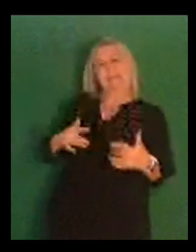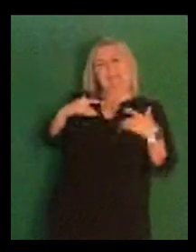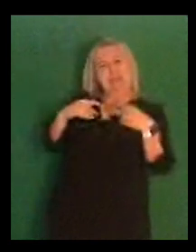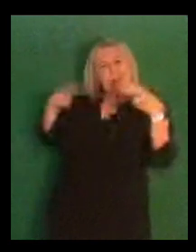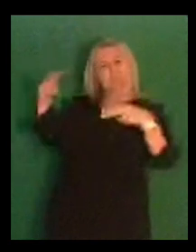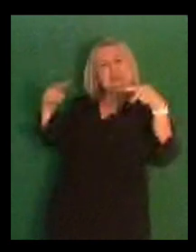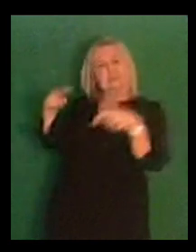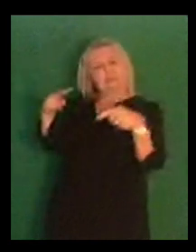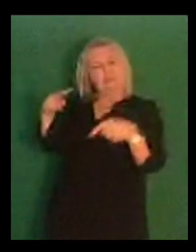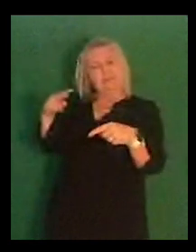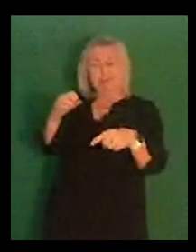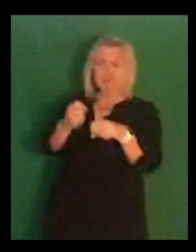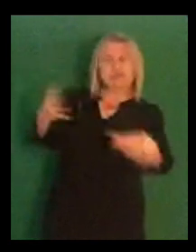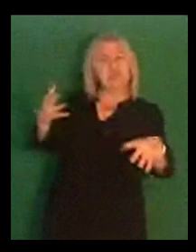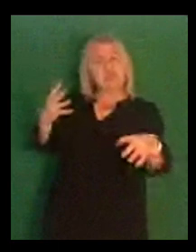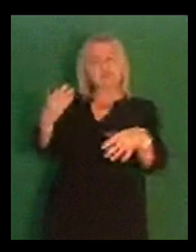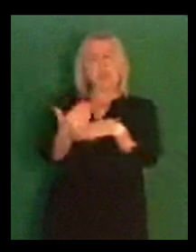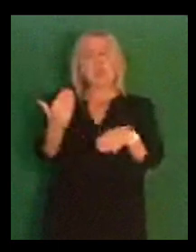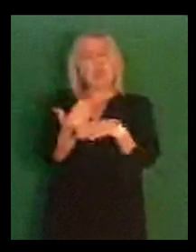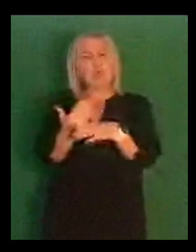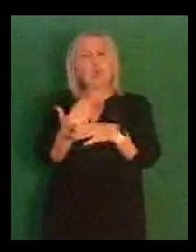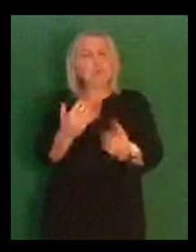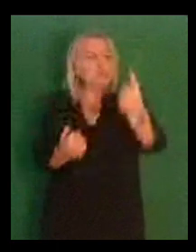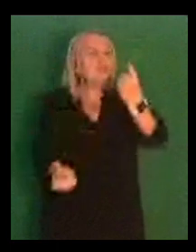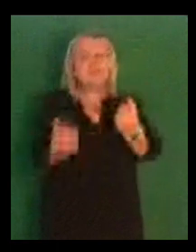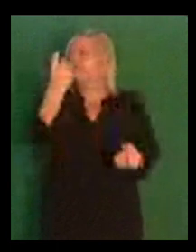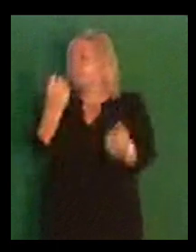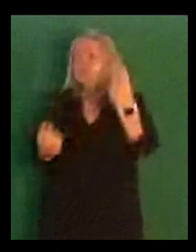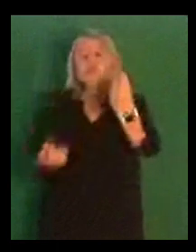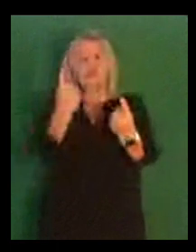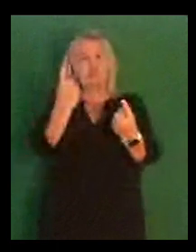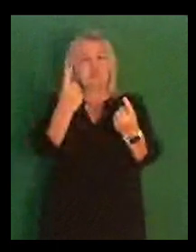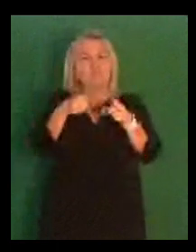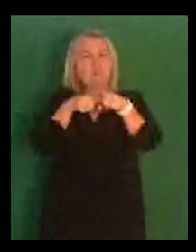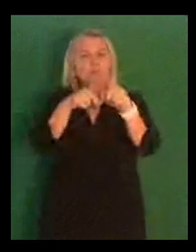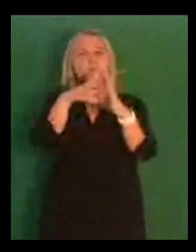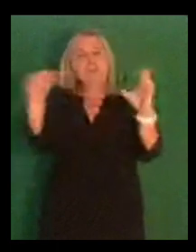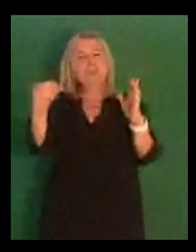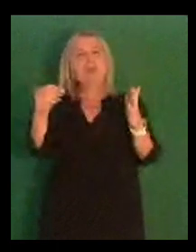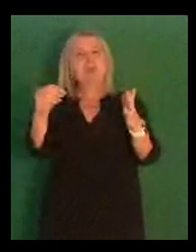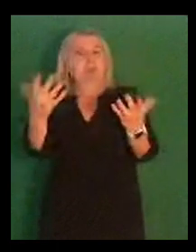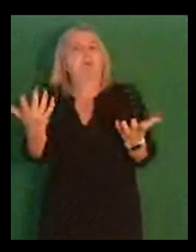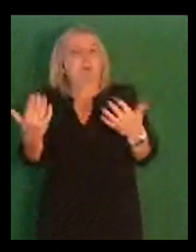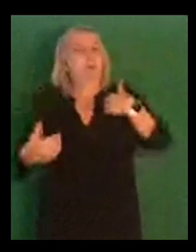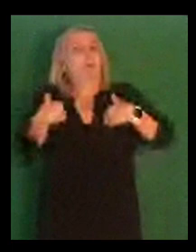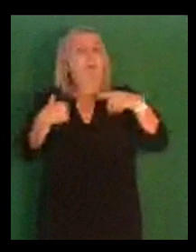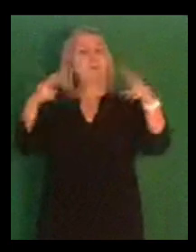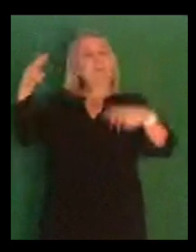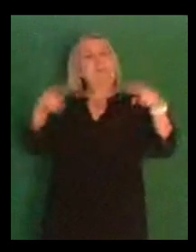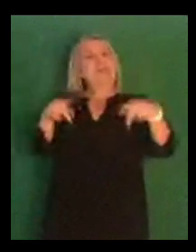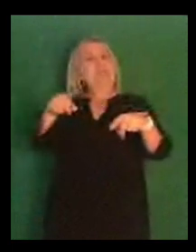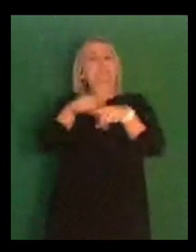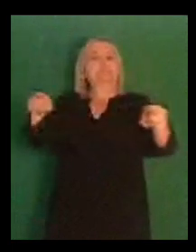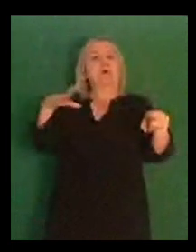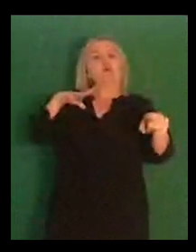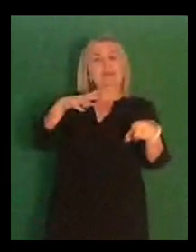way, of all these organisations suddenly working in this way, and how that feels from the perspective of somebody who already works in digital